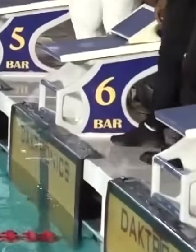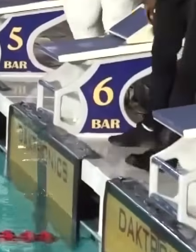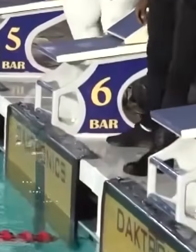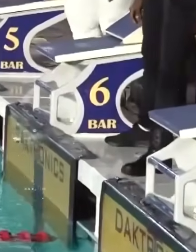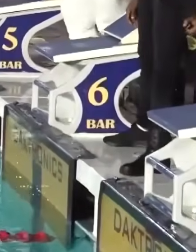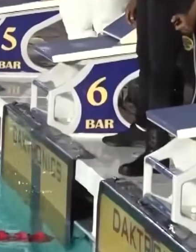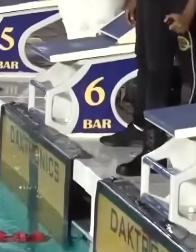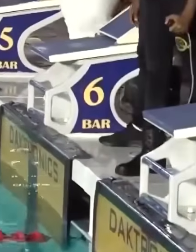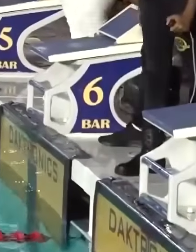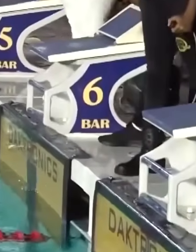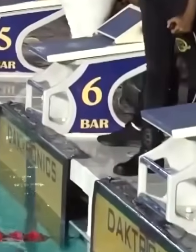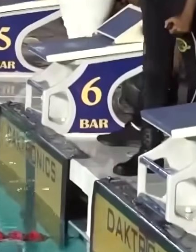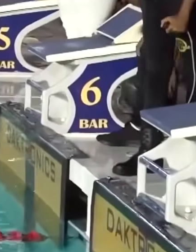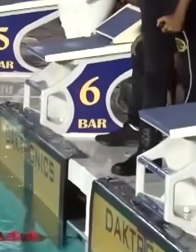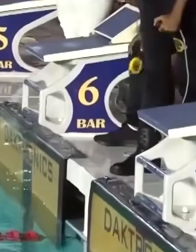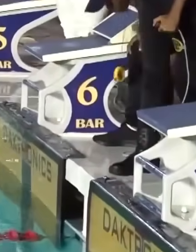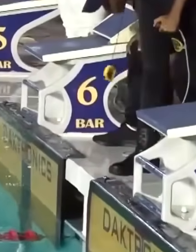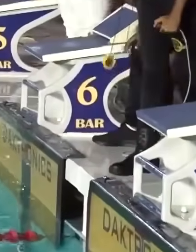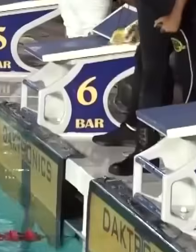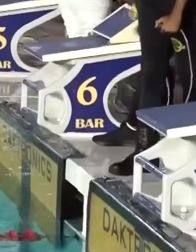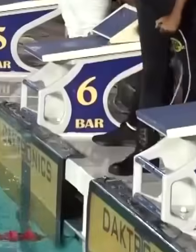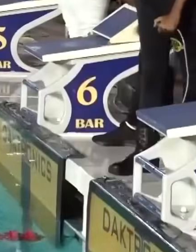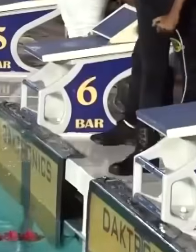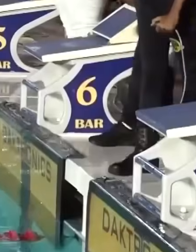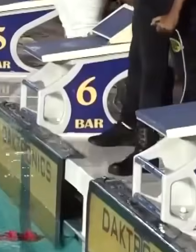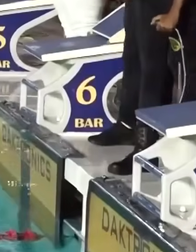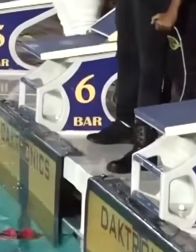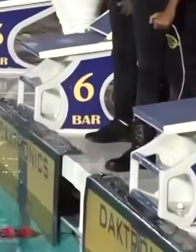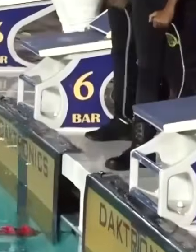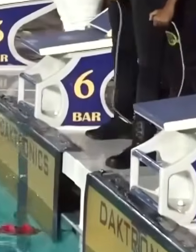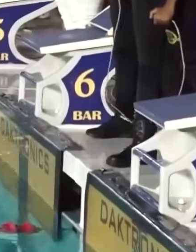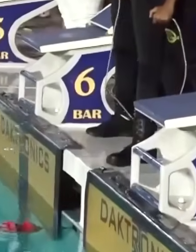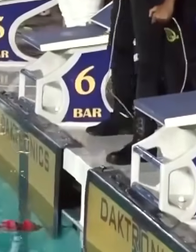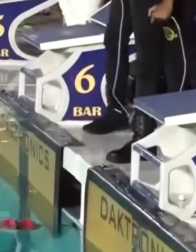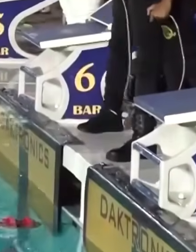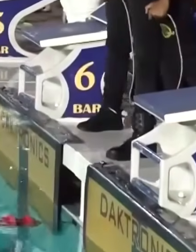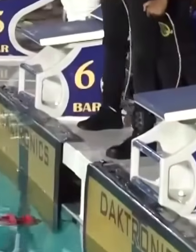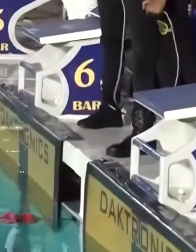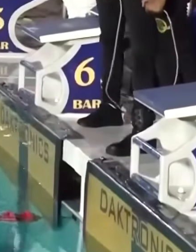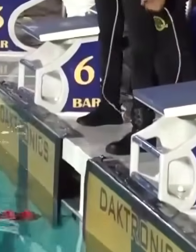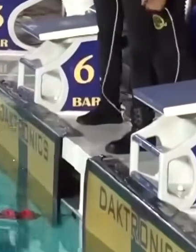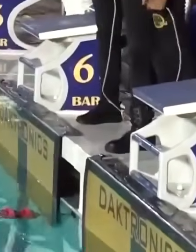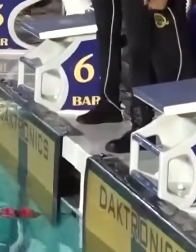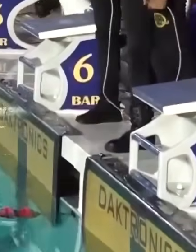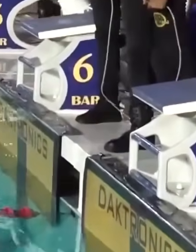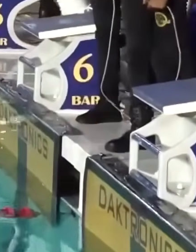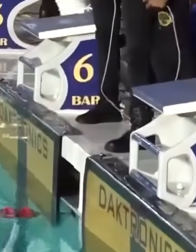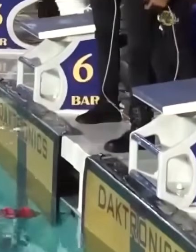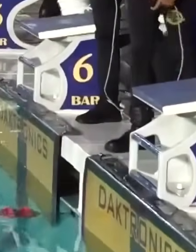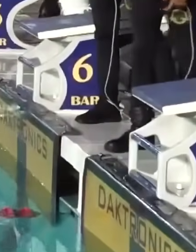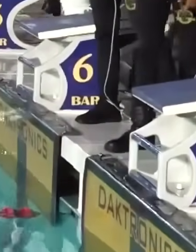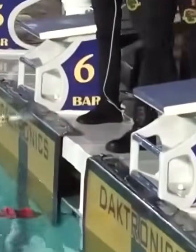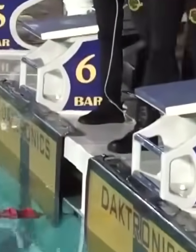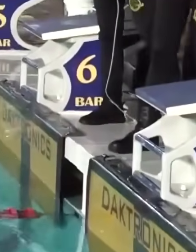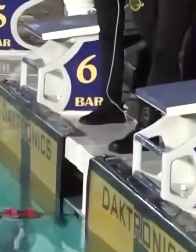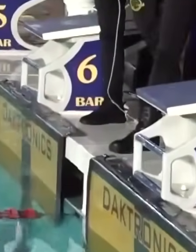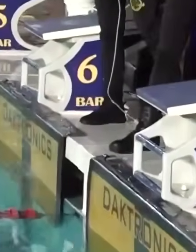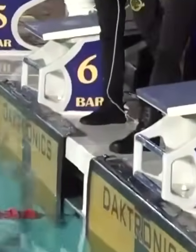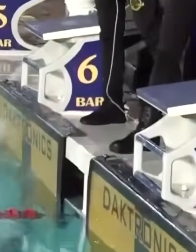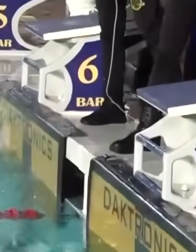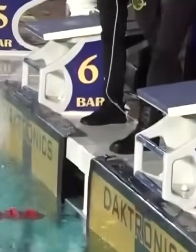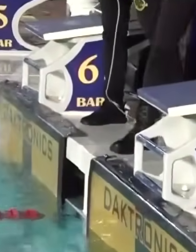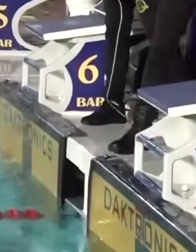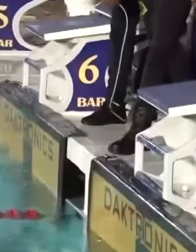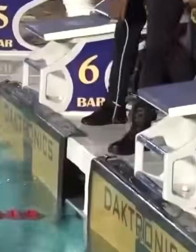0.78 seconds, and third, Darry Duglin, 6 minutes 6.69 seconds. Heat 2 of the girls 11 and